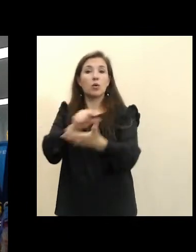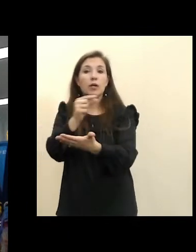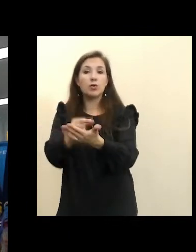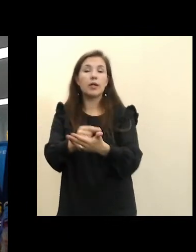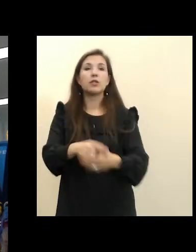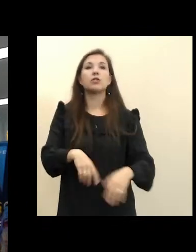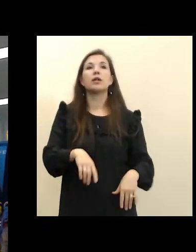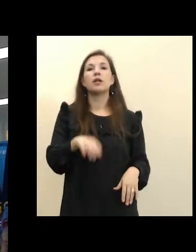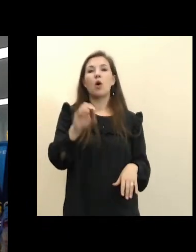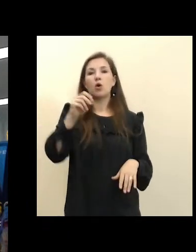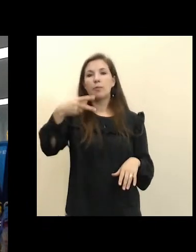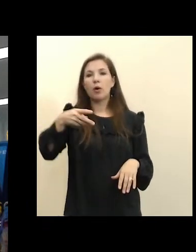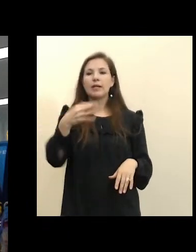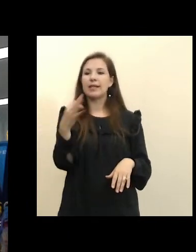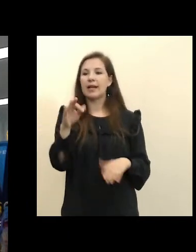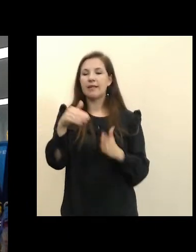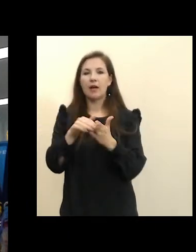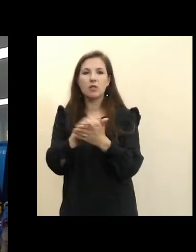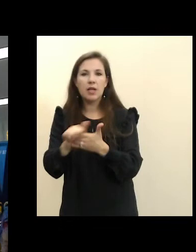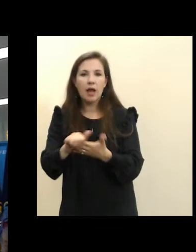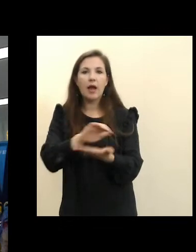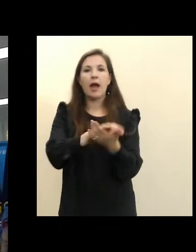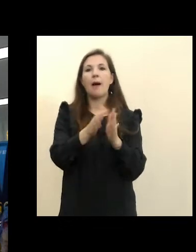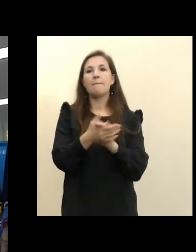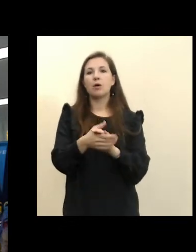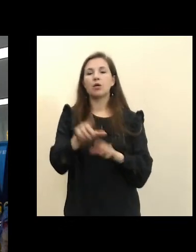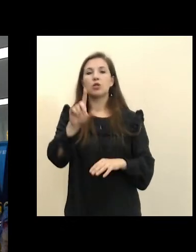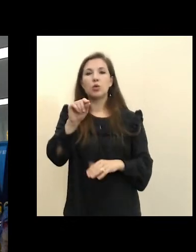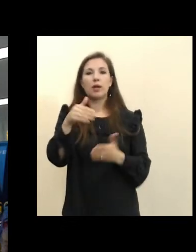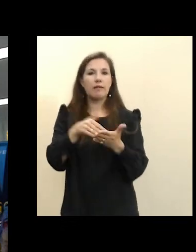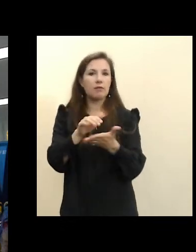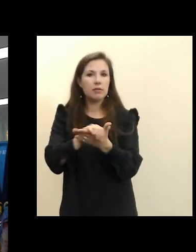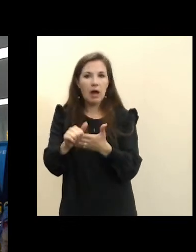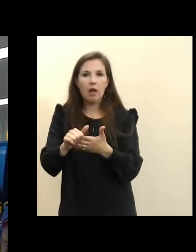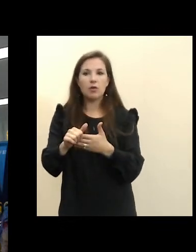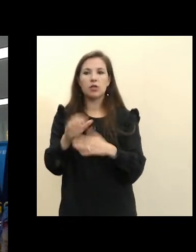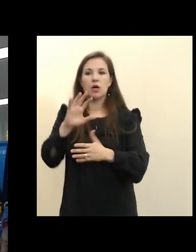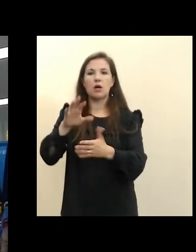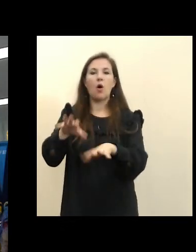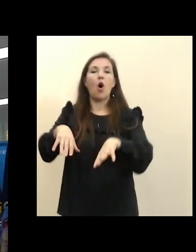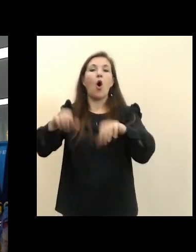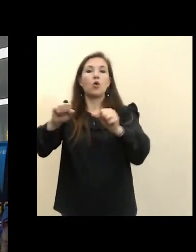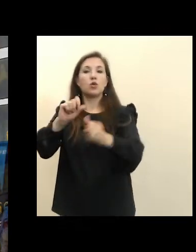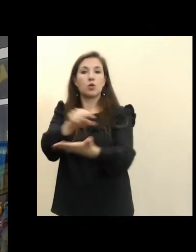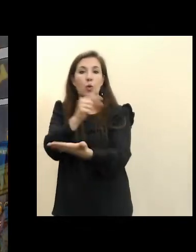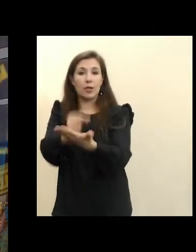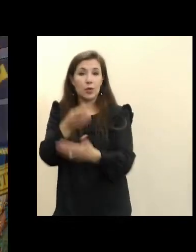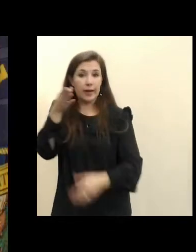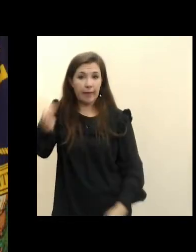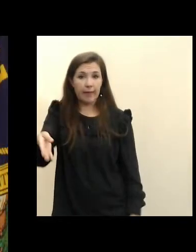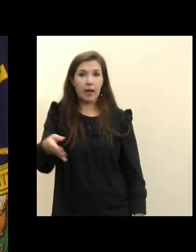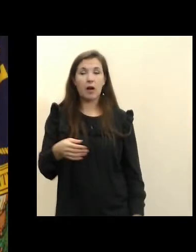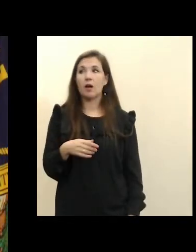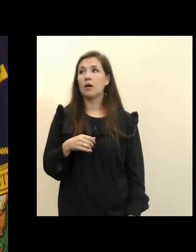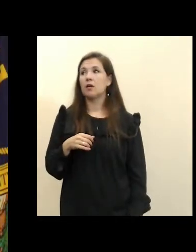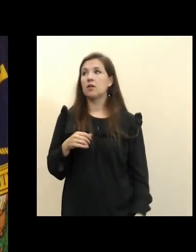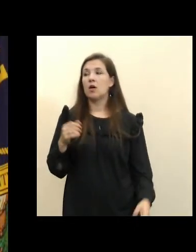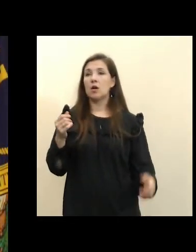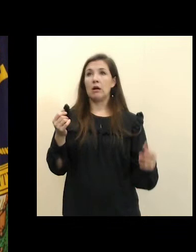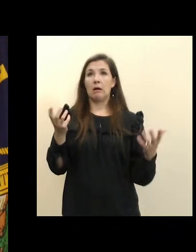Park, $19,000, Hamburg, $21,000 to have the graduations there. Questions with regards to graduations at the